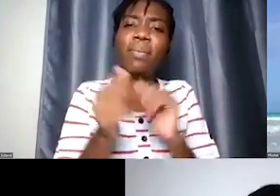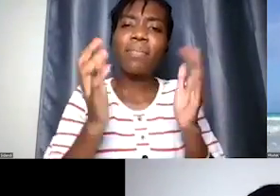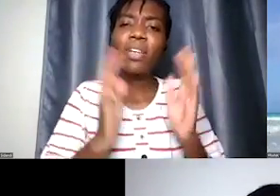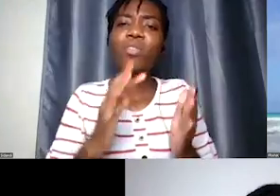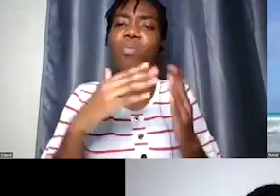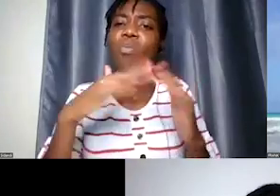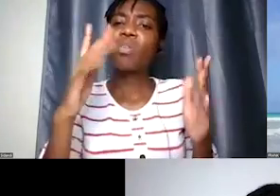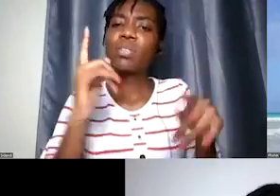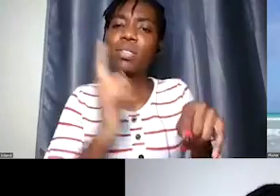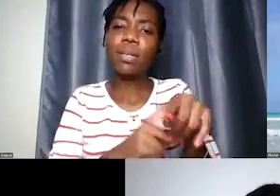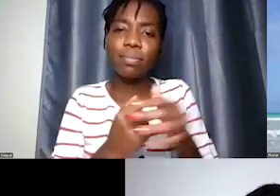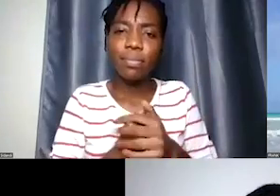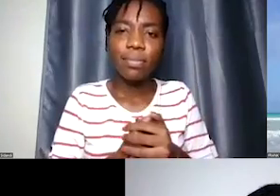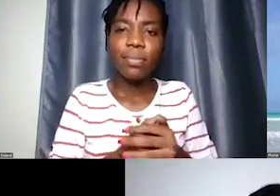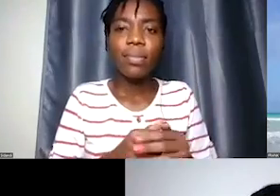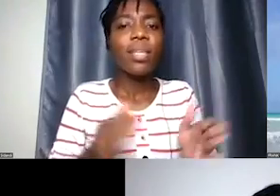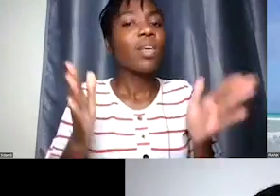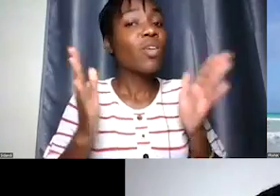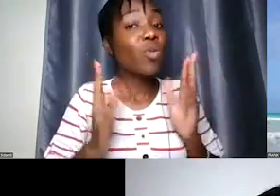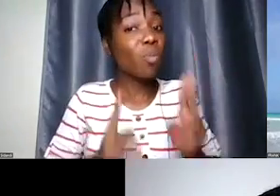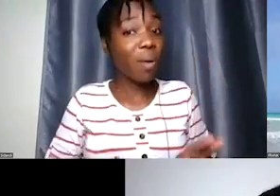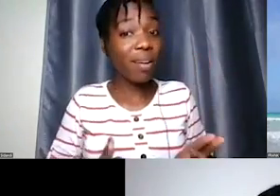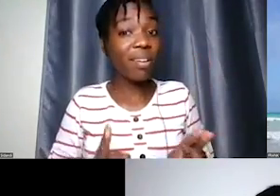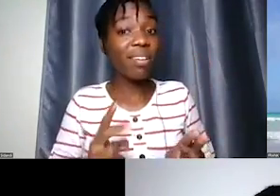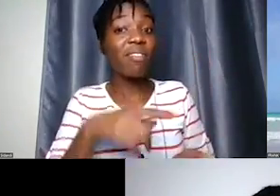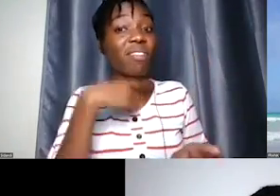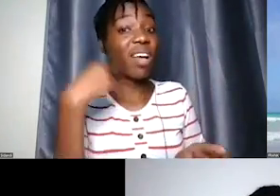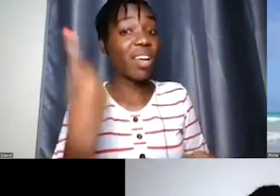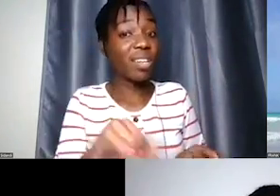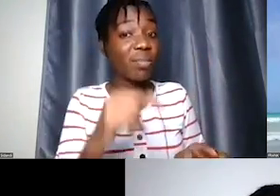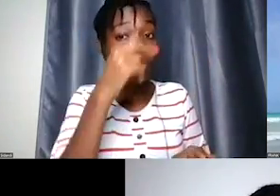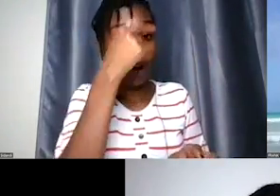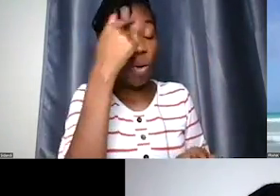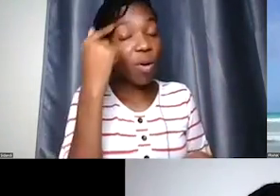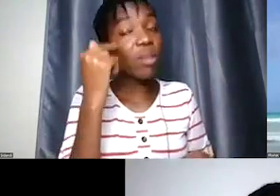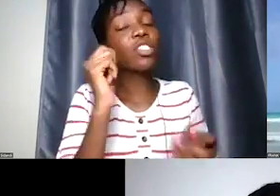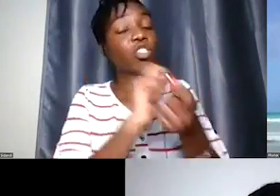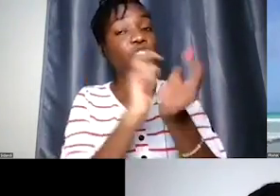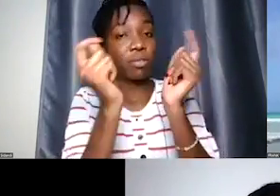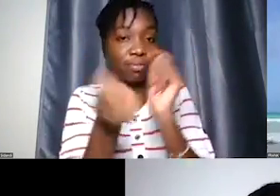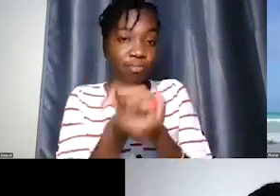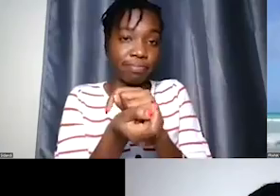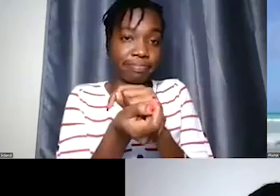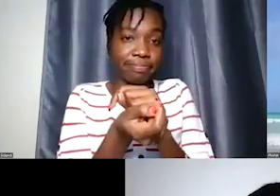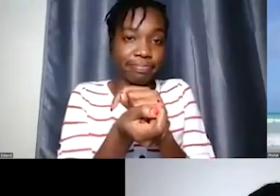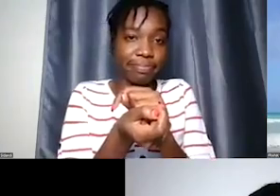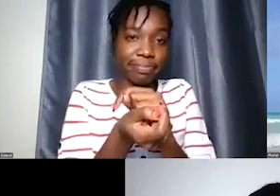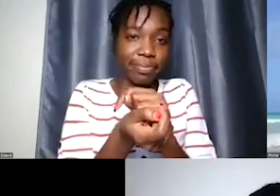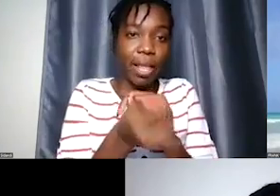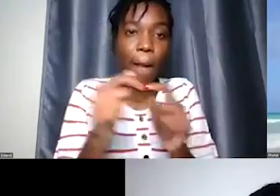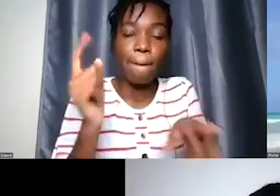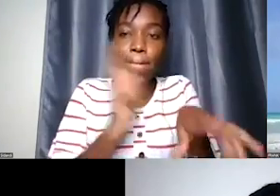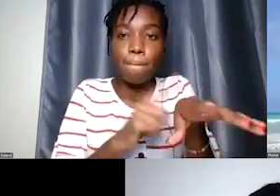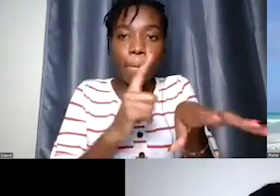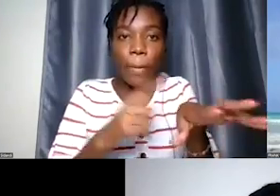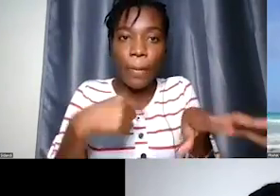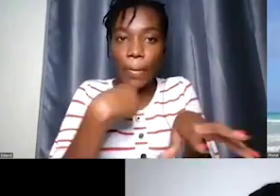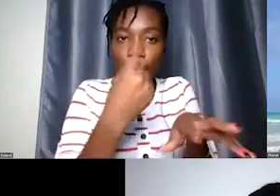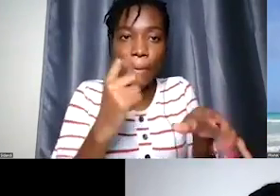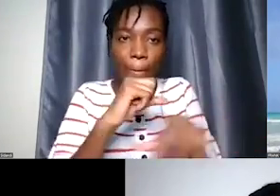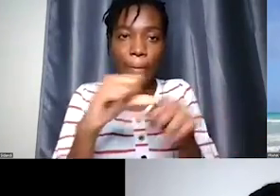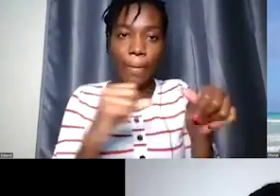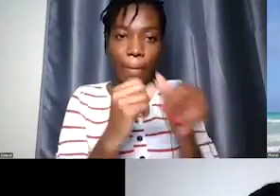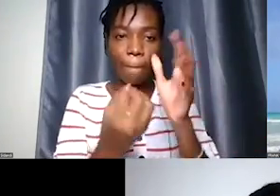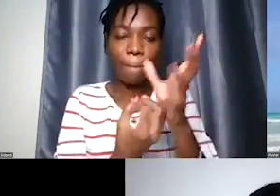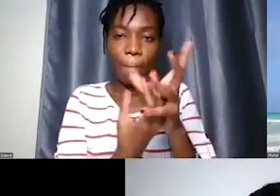Human beings are very funny because of their dynamics. Because as I said about growth mindset and fixed